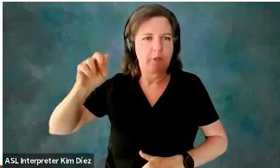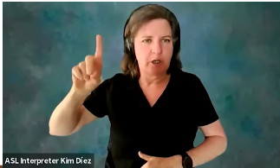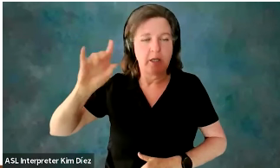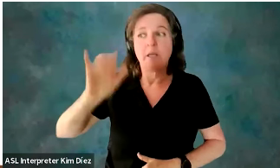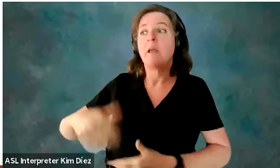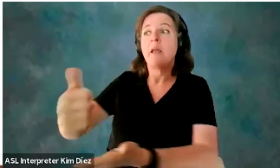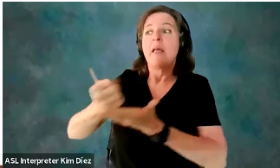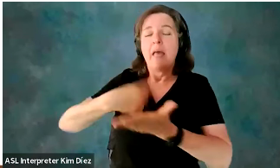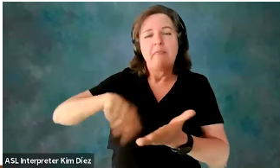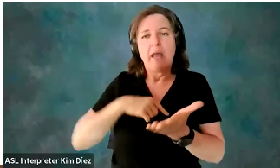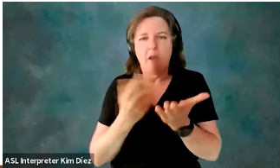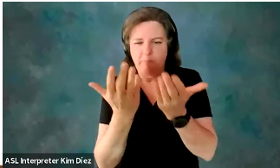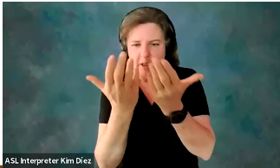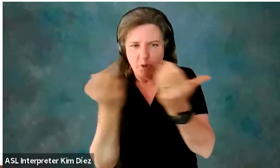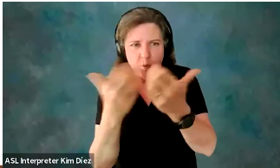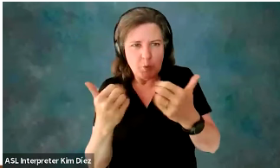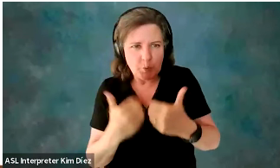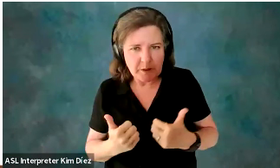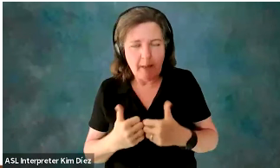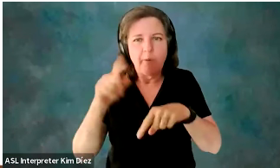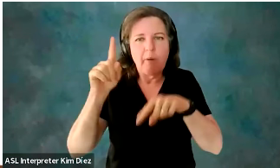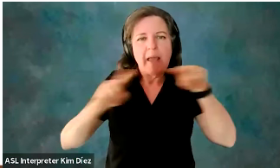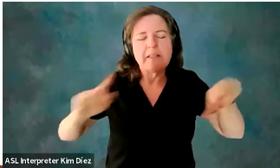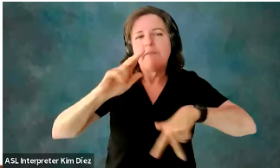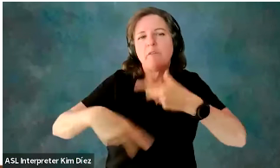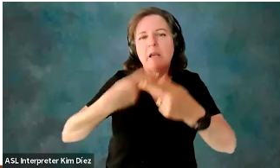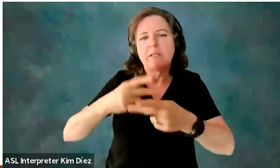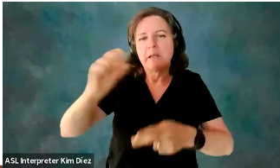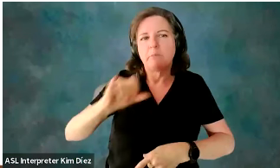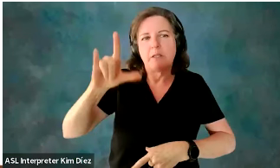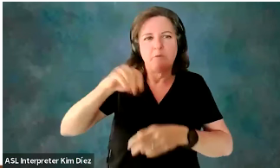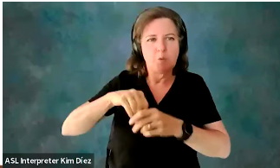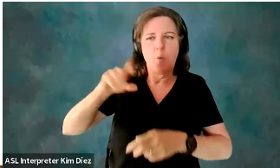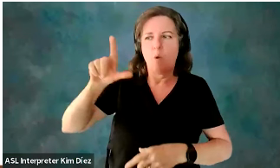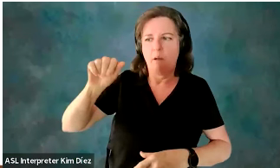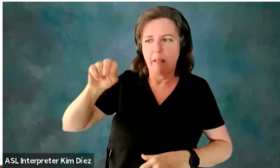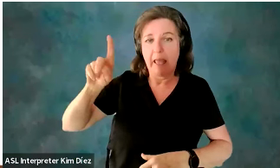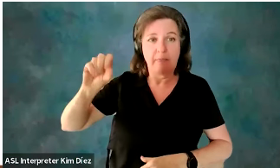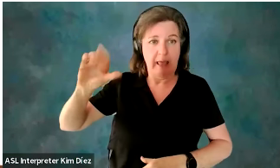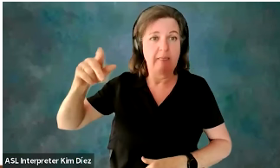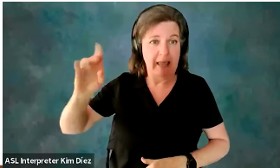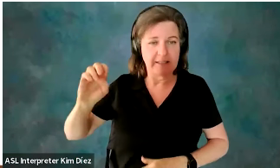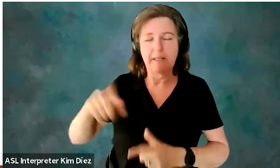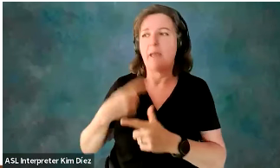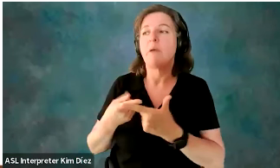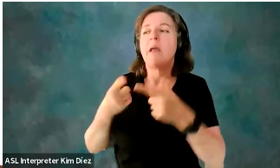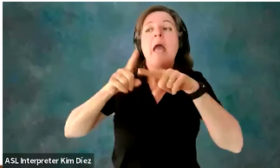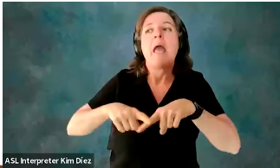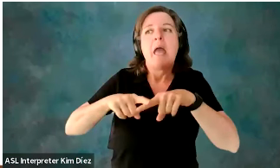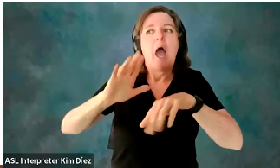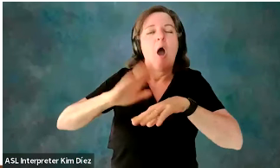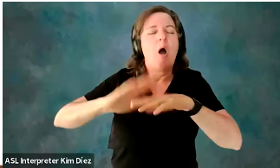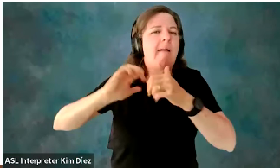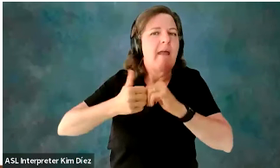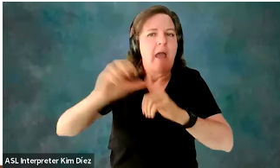separate the different soils in the landscape and to understand the properties and behavior of soils